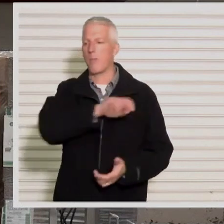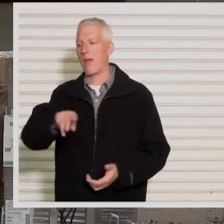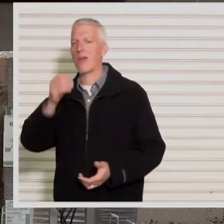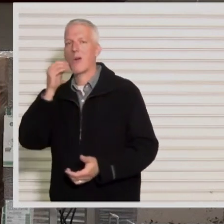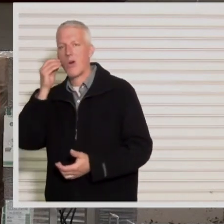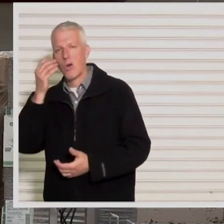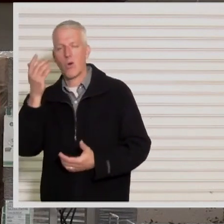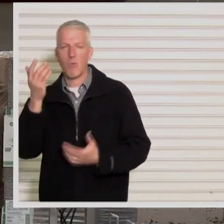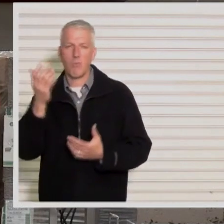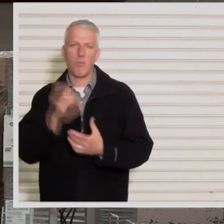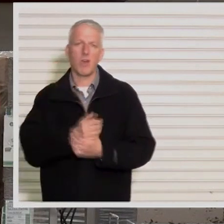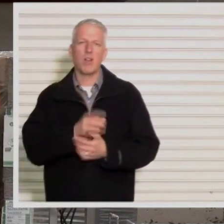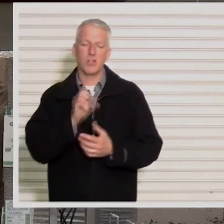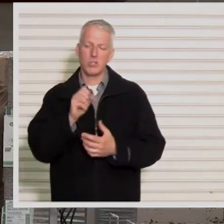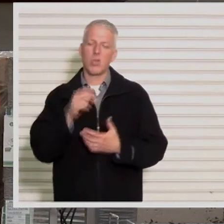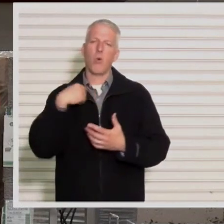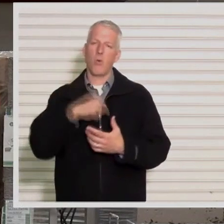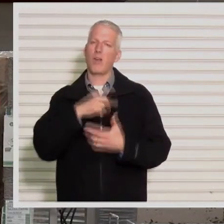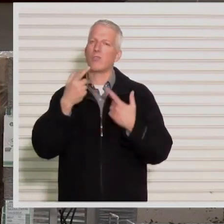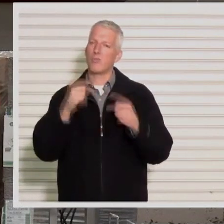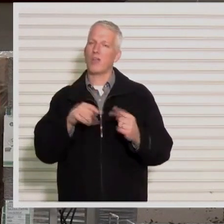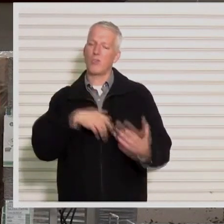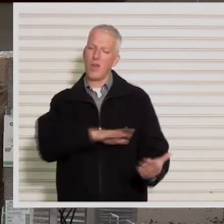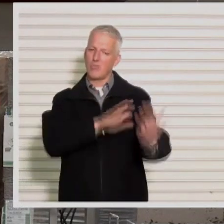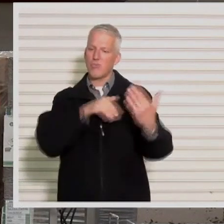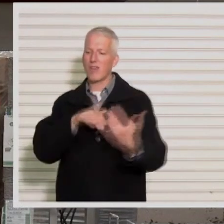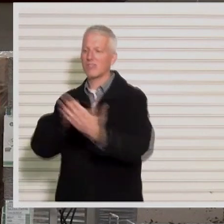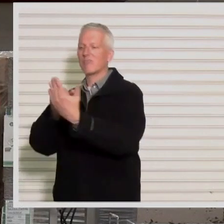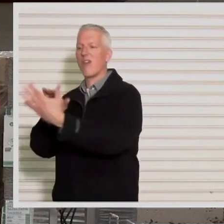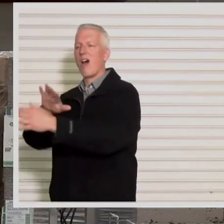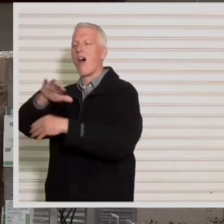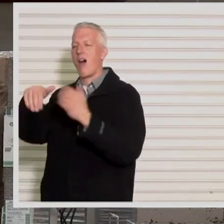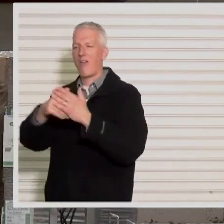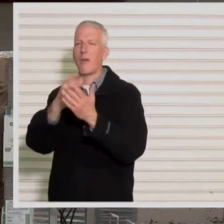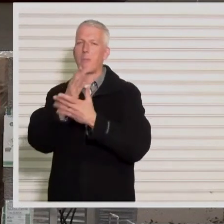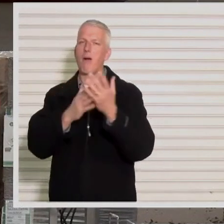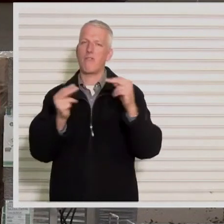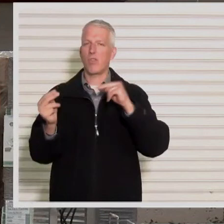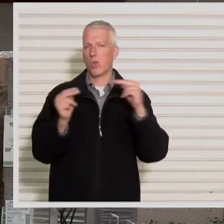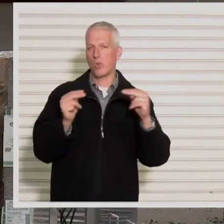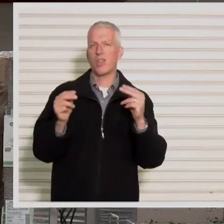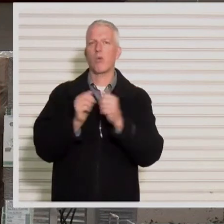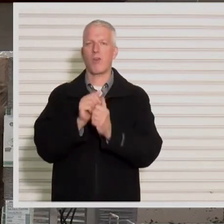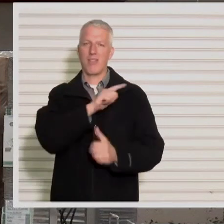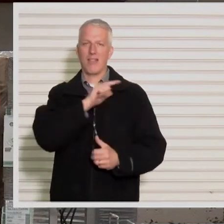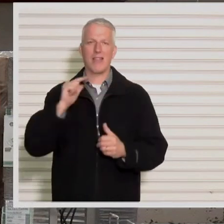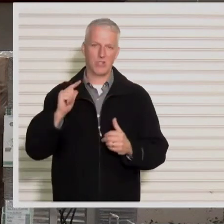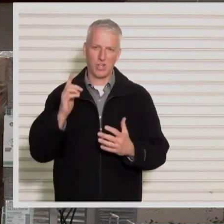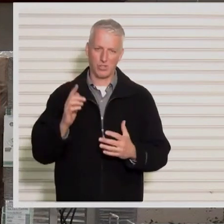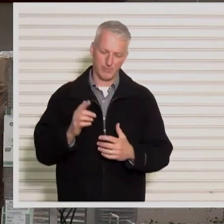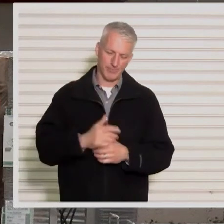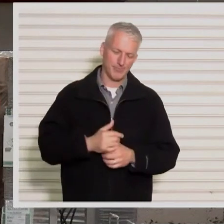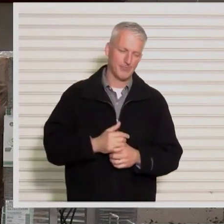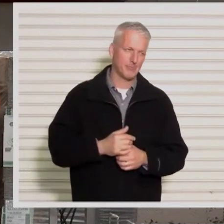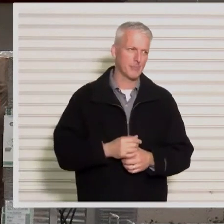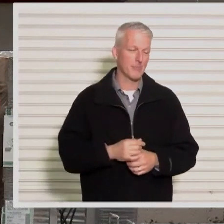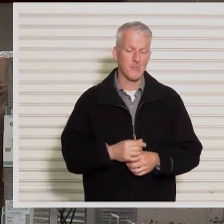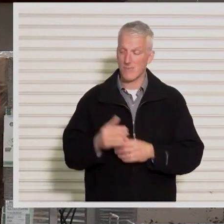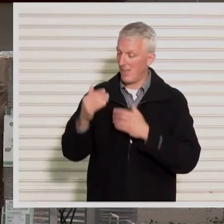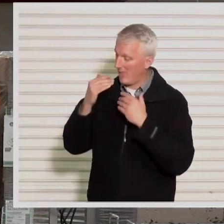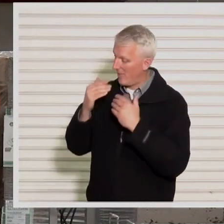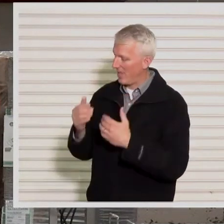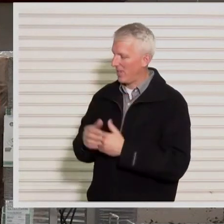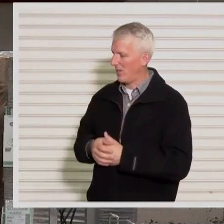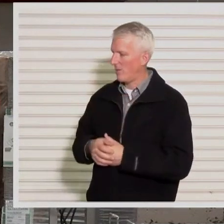our bus drivers. And so we're trying to address all of that as part of the negotiation with the legislature. Thank you. And then this is